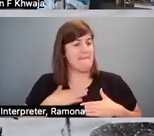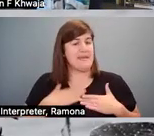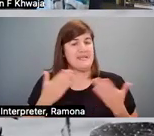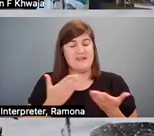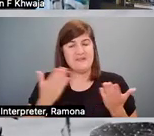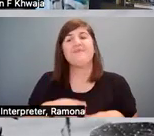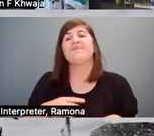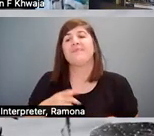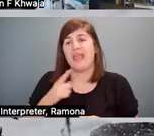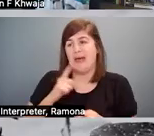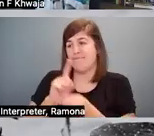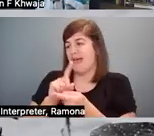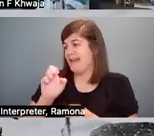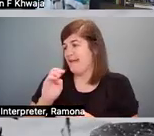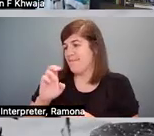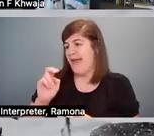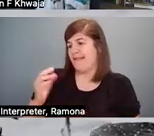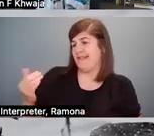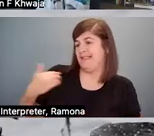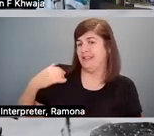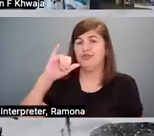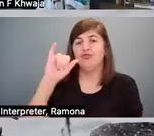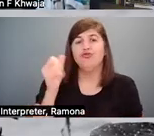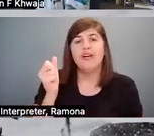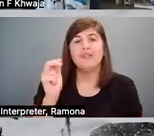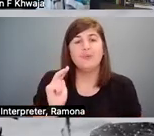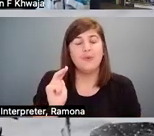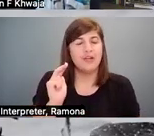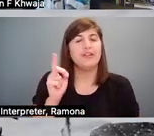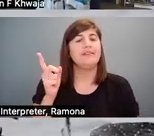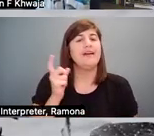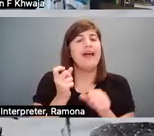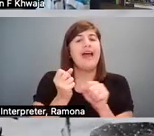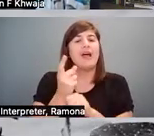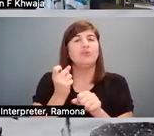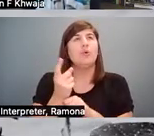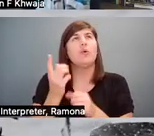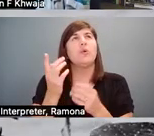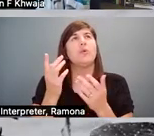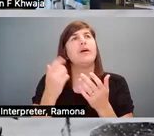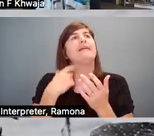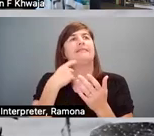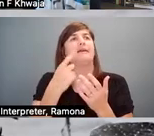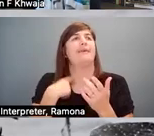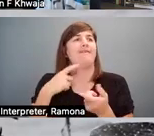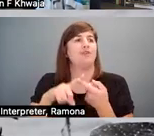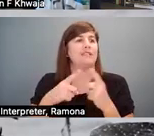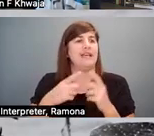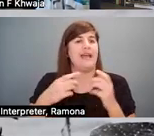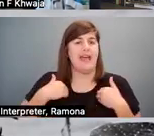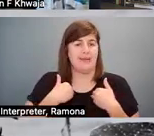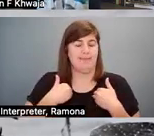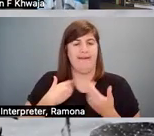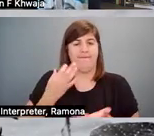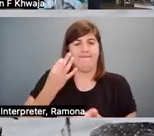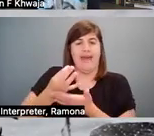Awesome. I met Imam back in January at the annual, what I tell my friends is like the Animal Facts Conference.